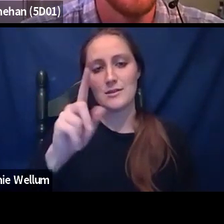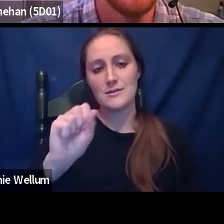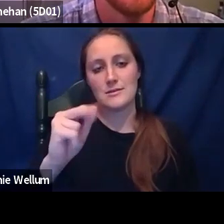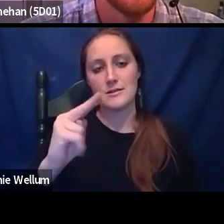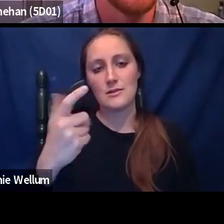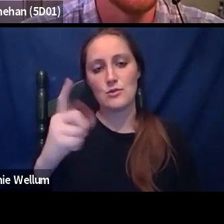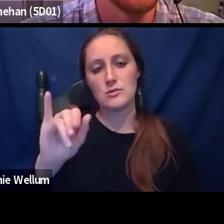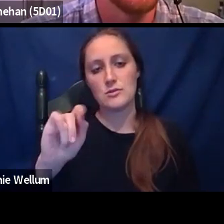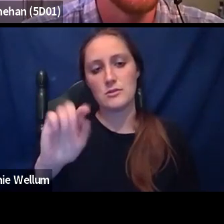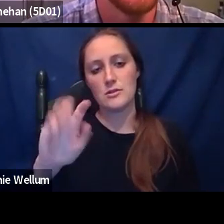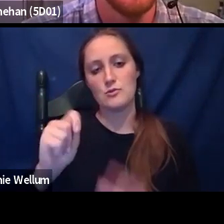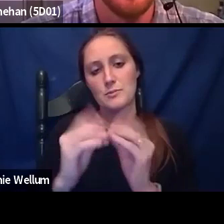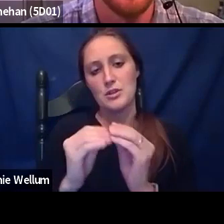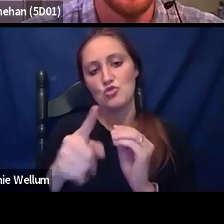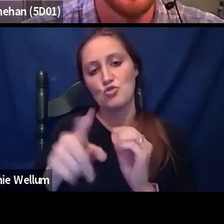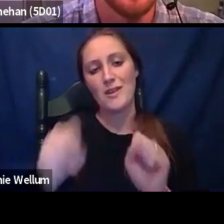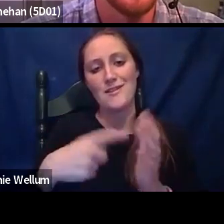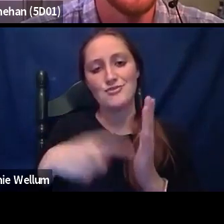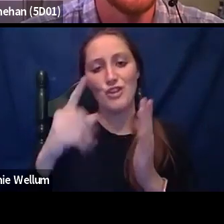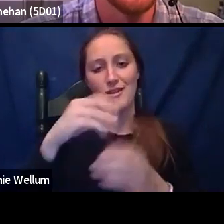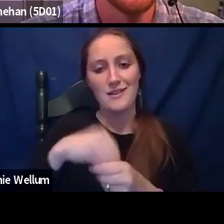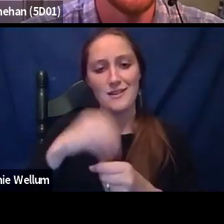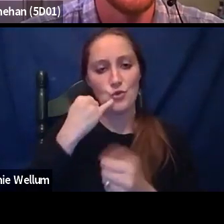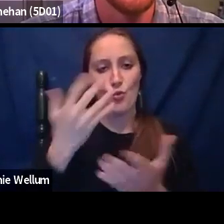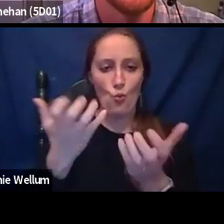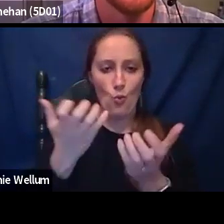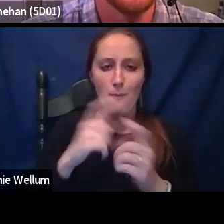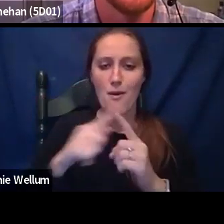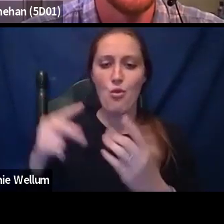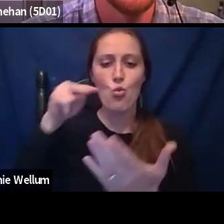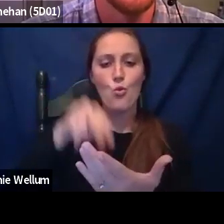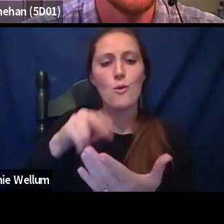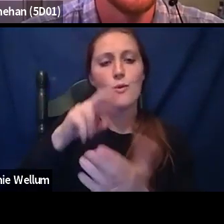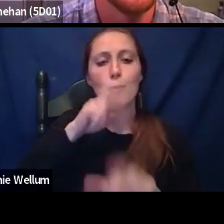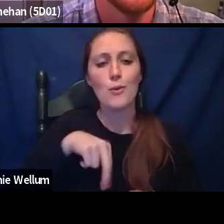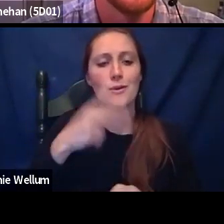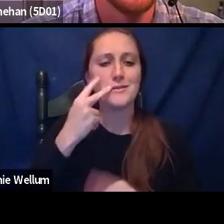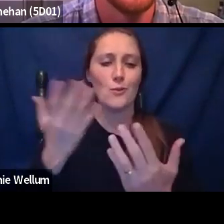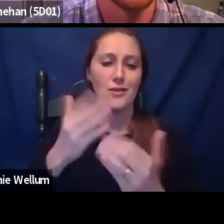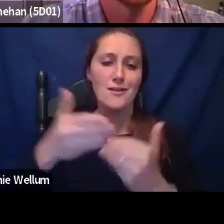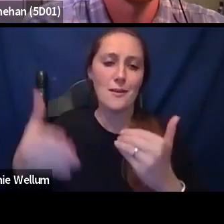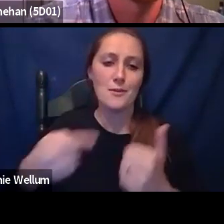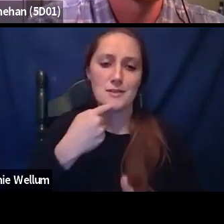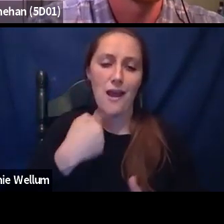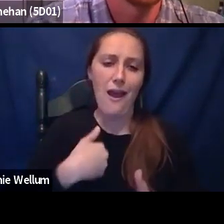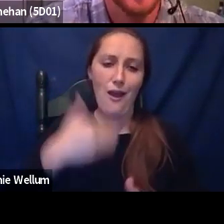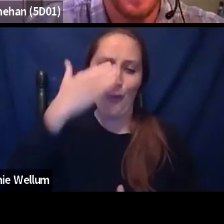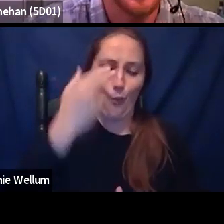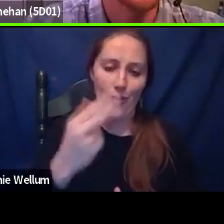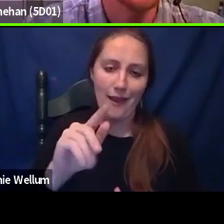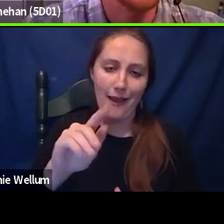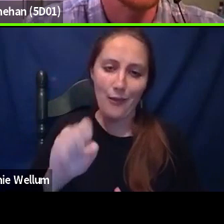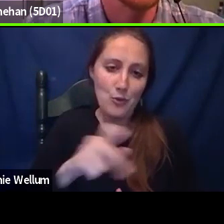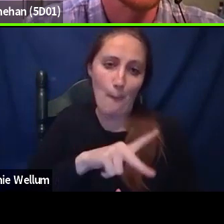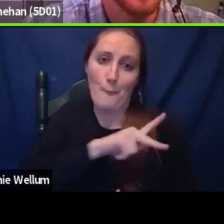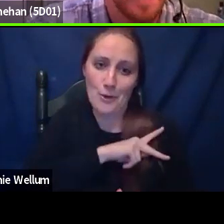in if you want to, but I'll look at the report and see what the neighbors say. I know the Hales personally, so I'll give them a